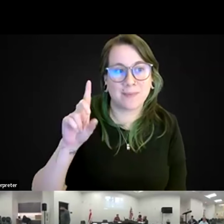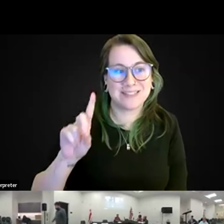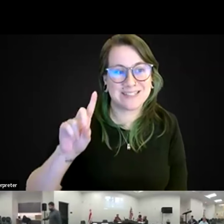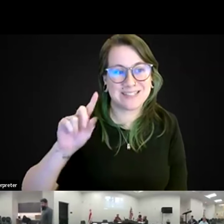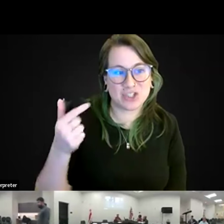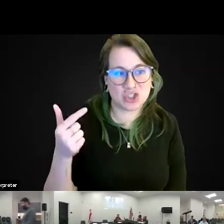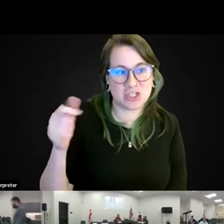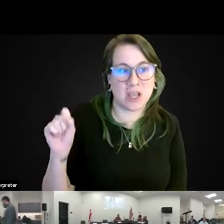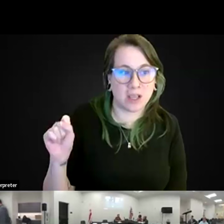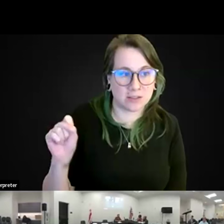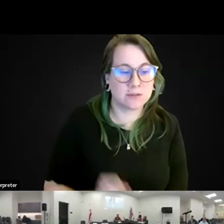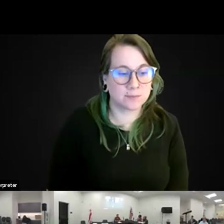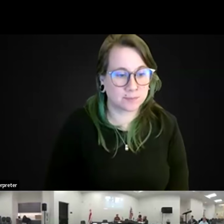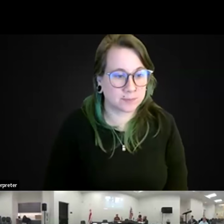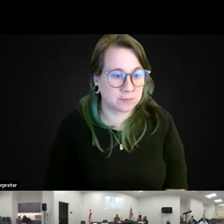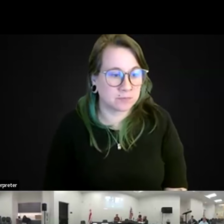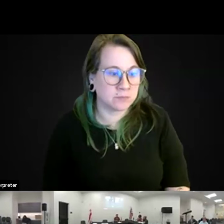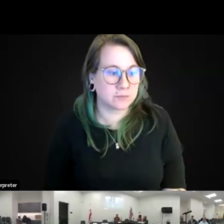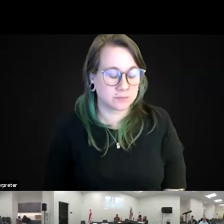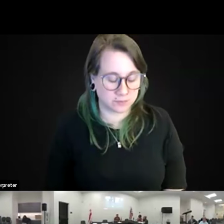DGS.